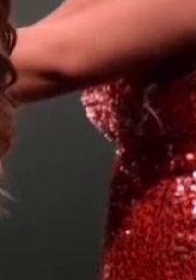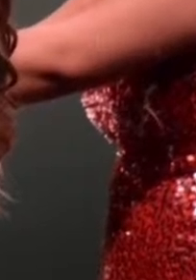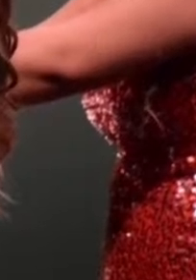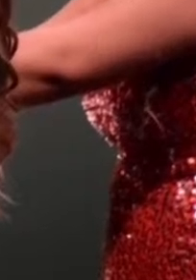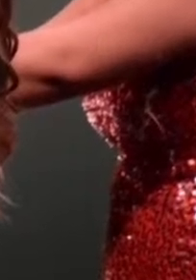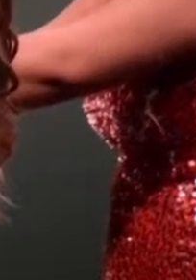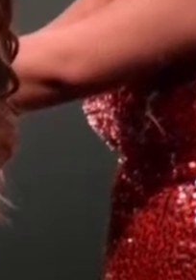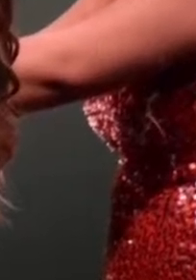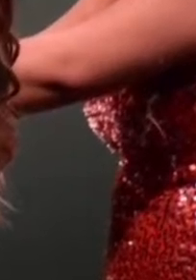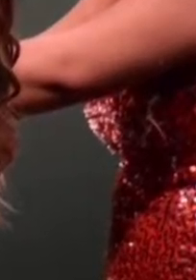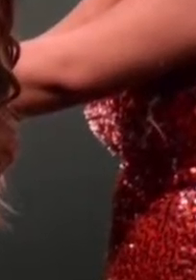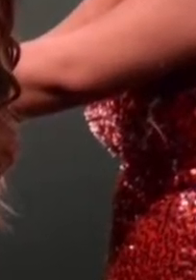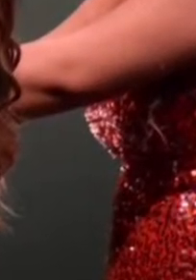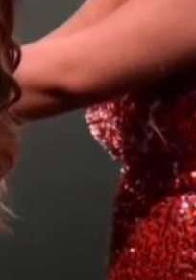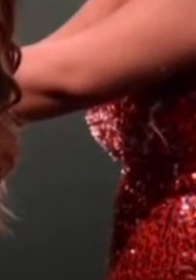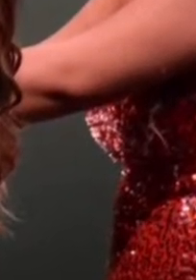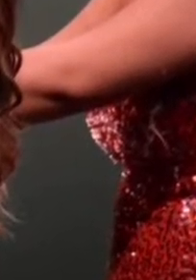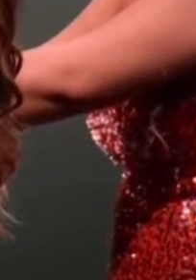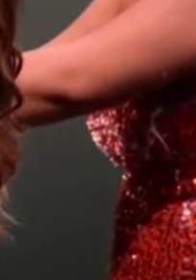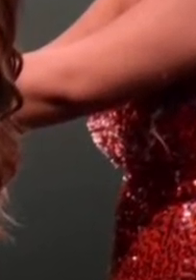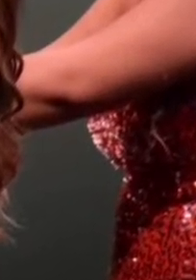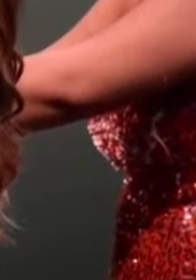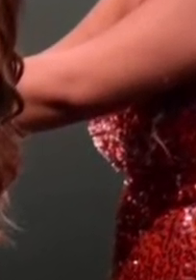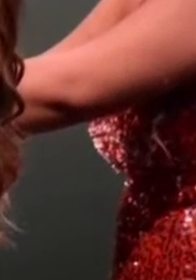sunrise. We watch the